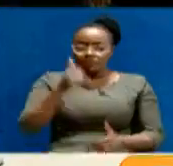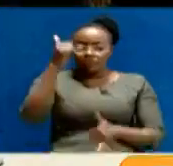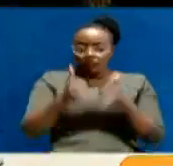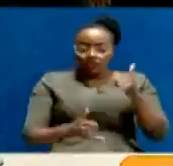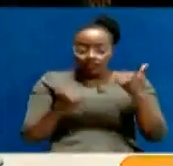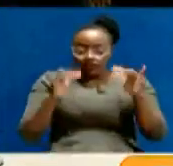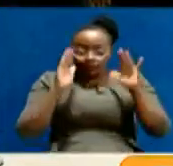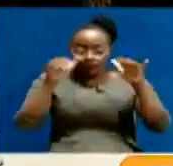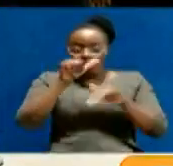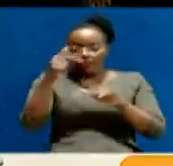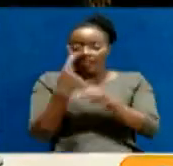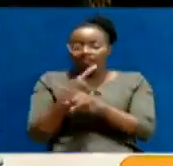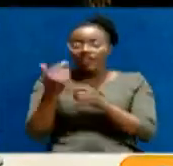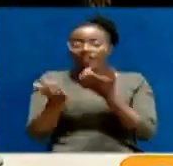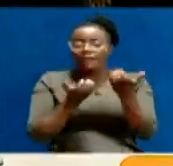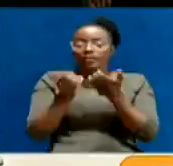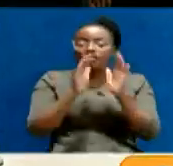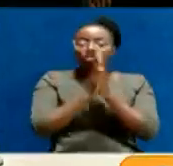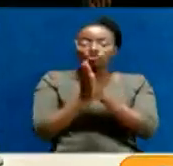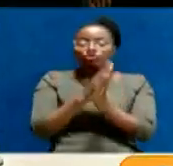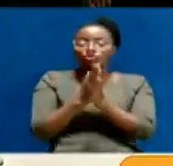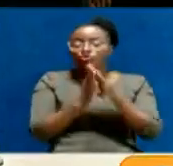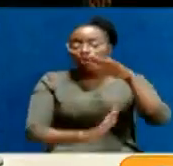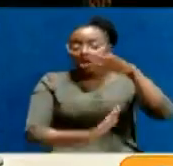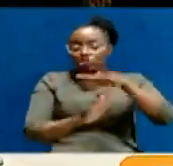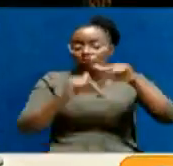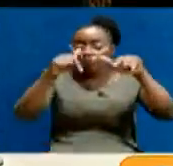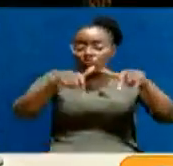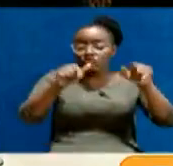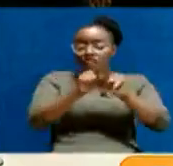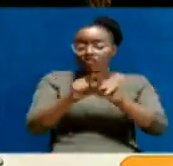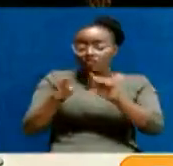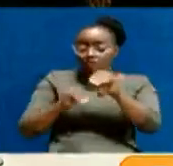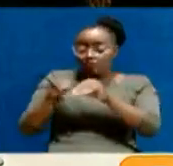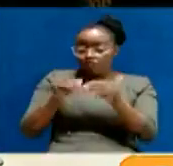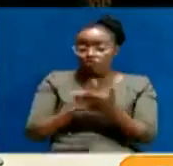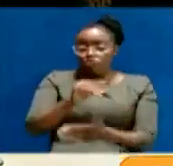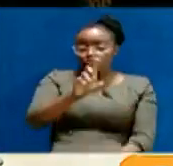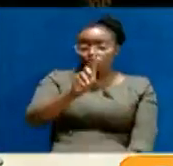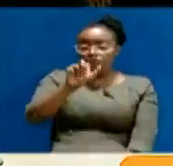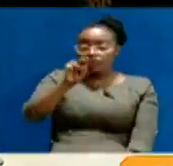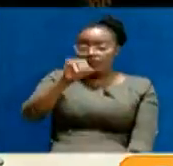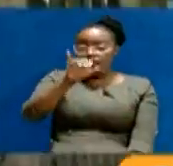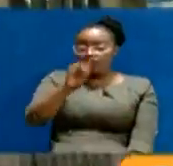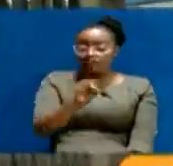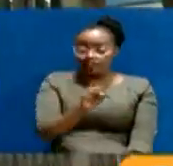And finally, let's take a look at other business stories that also made the headlines today, as compiled by Dennis Otieno.